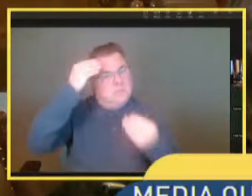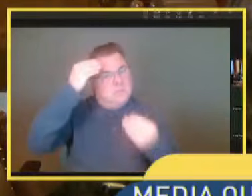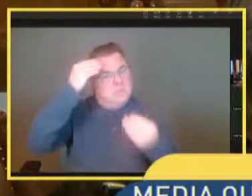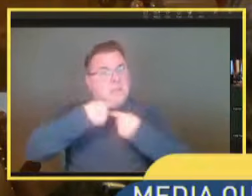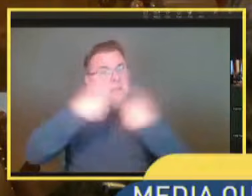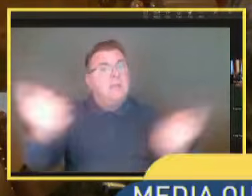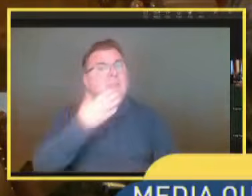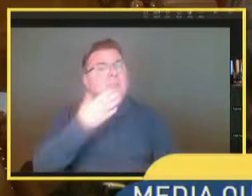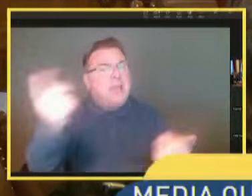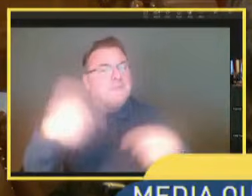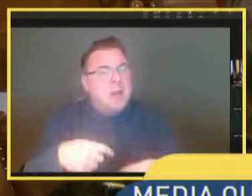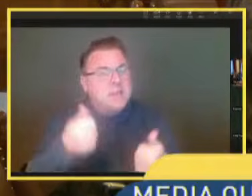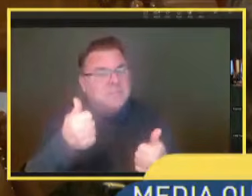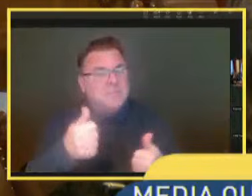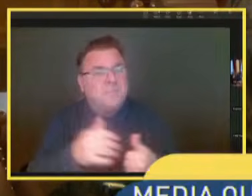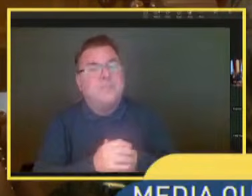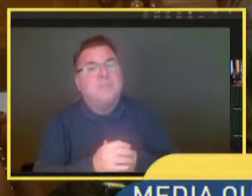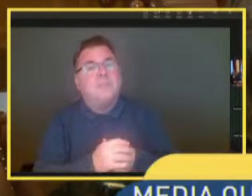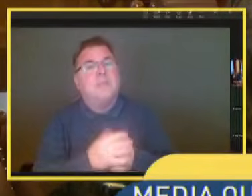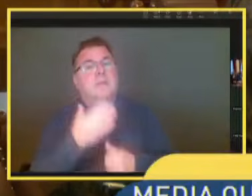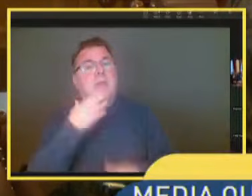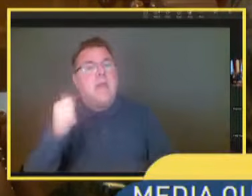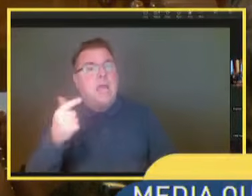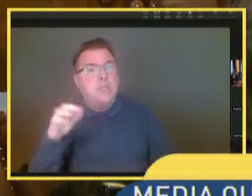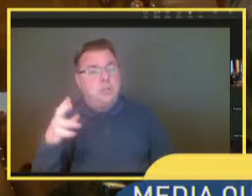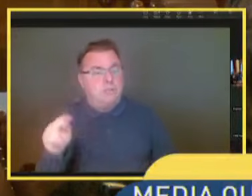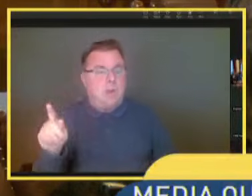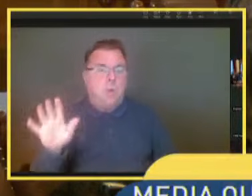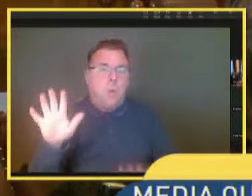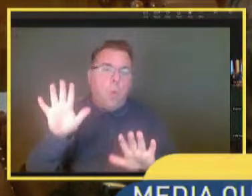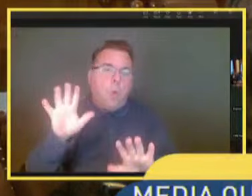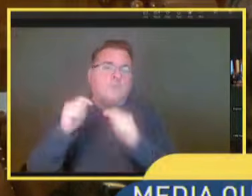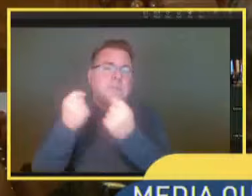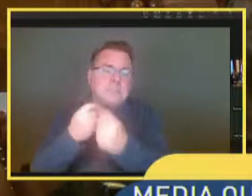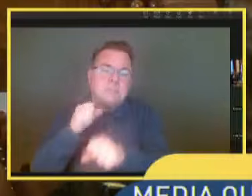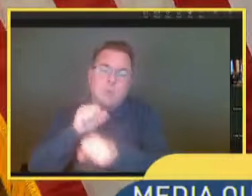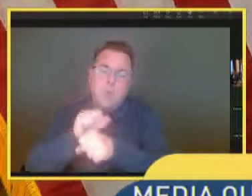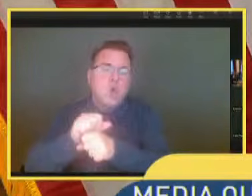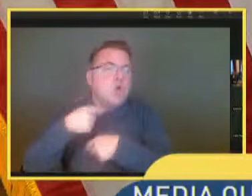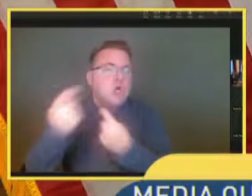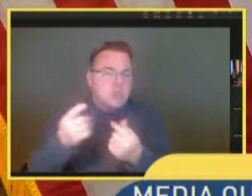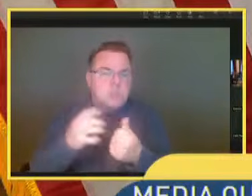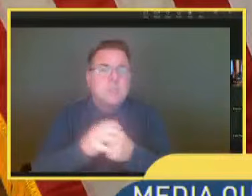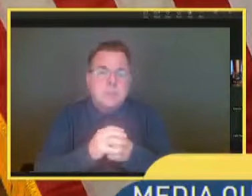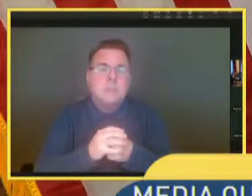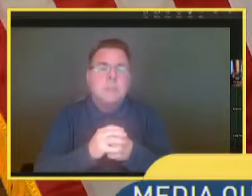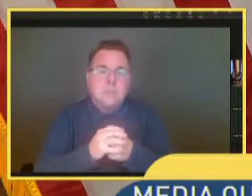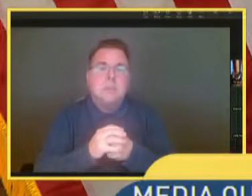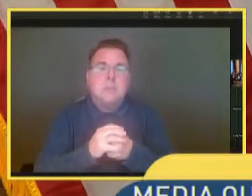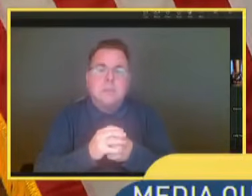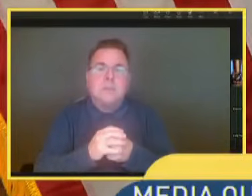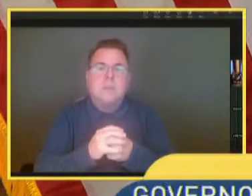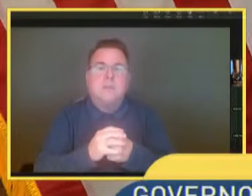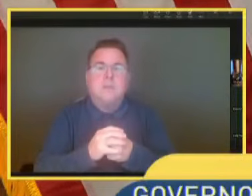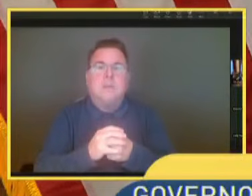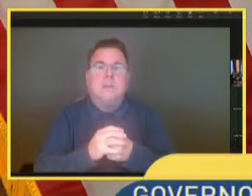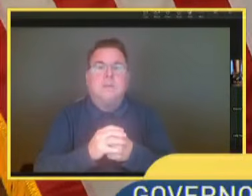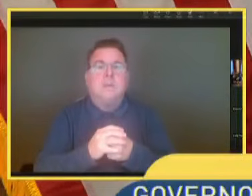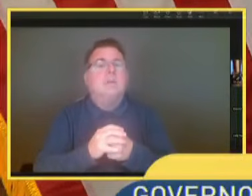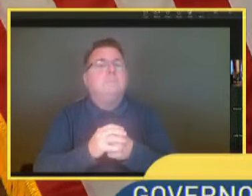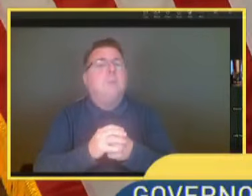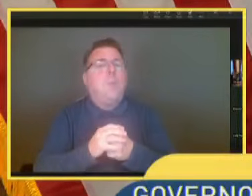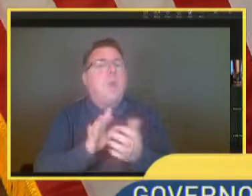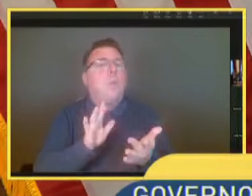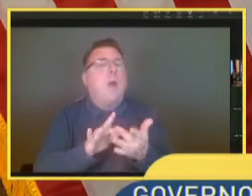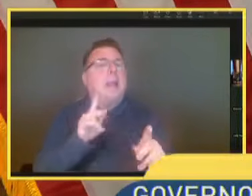today. I want to thank the Attorney General Brown, his excellent team for their hard work. And we obviously will stay in touch with the public as things develop